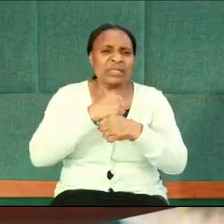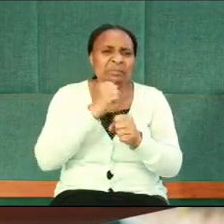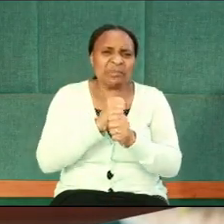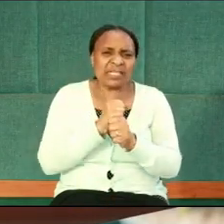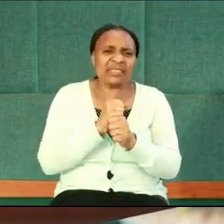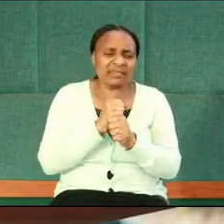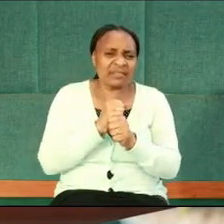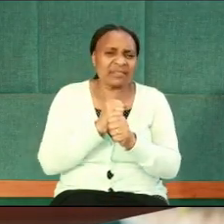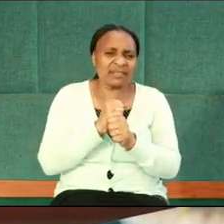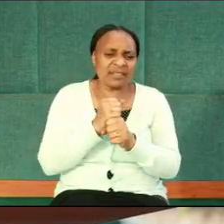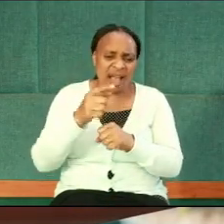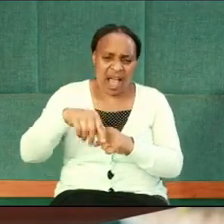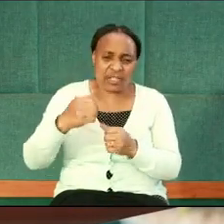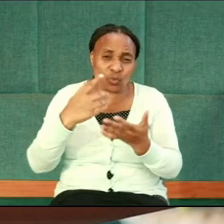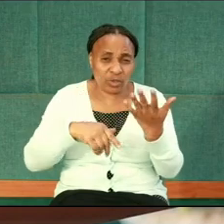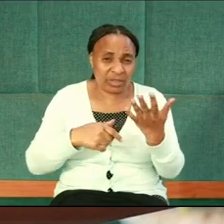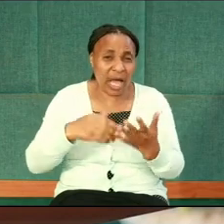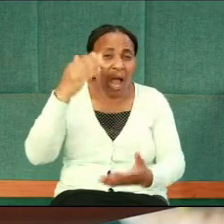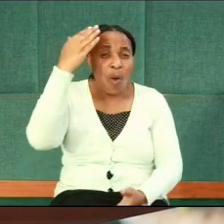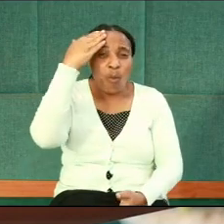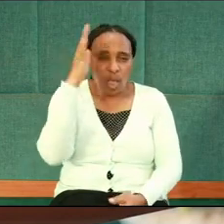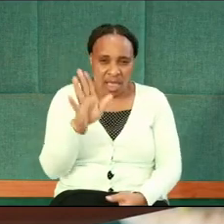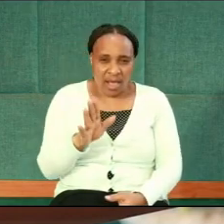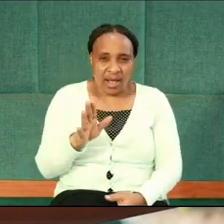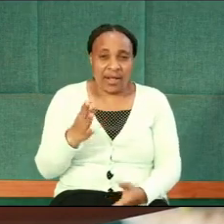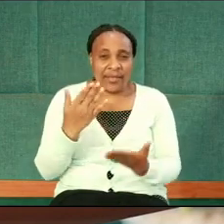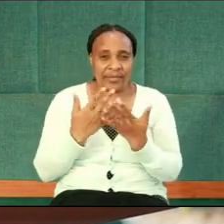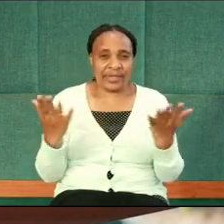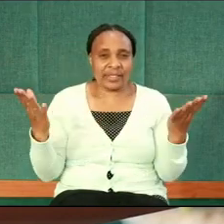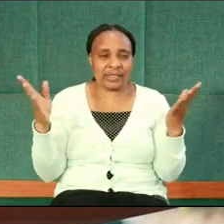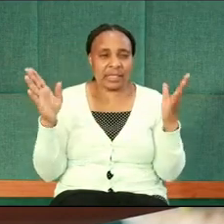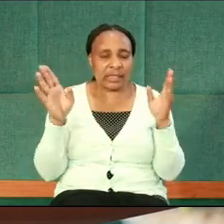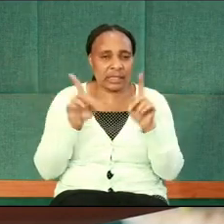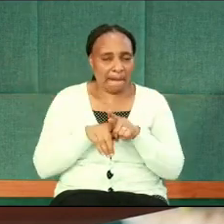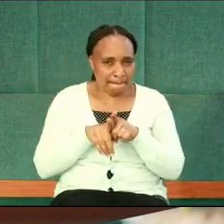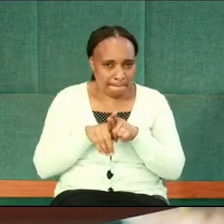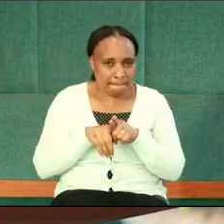we are aware of things like